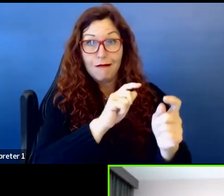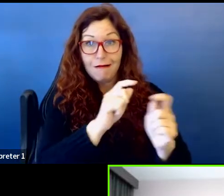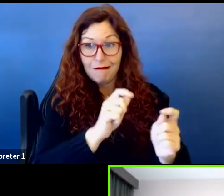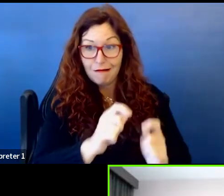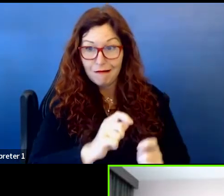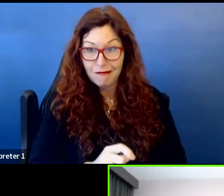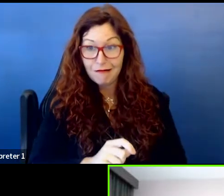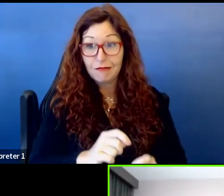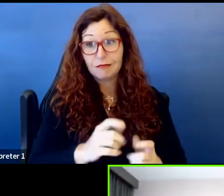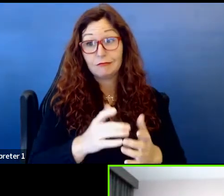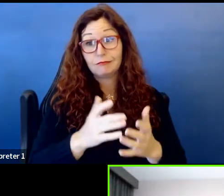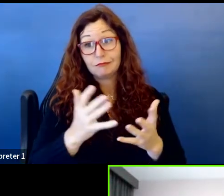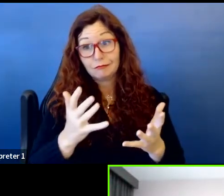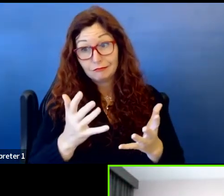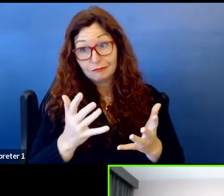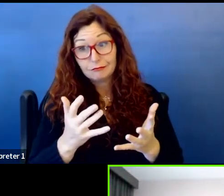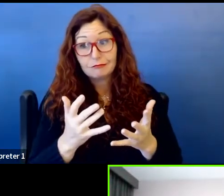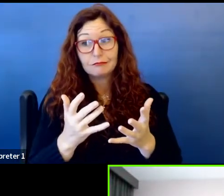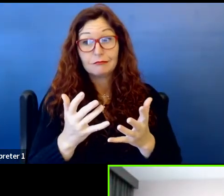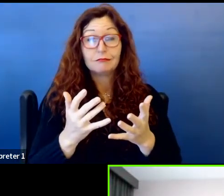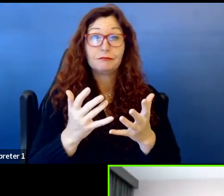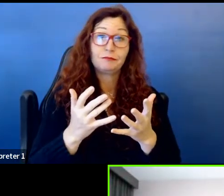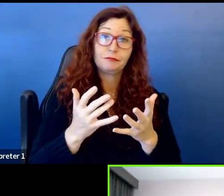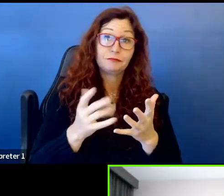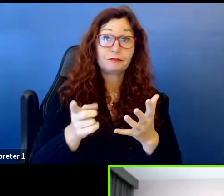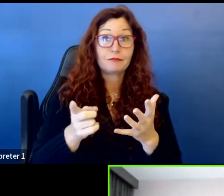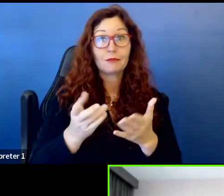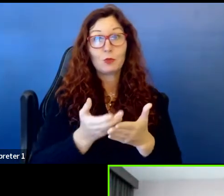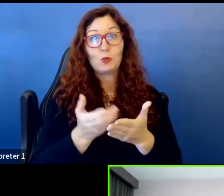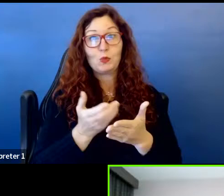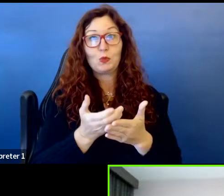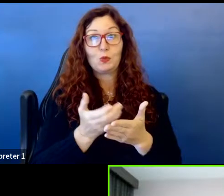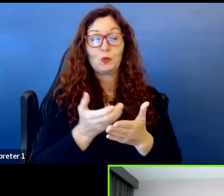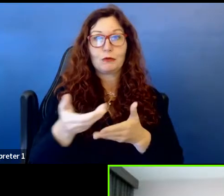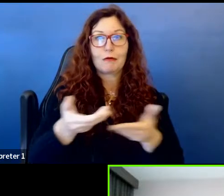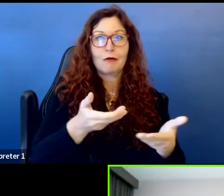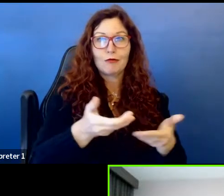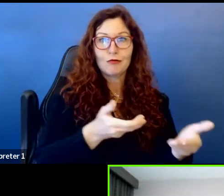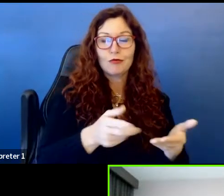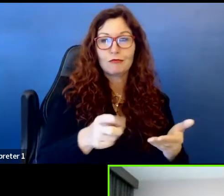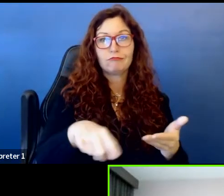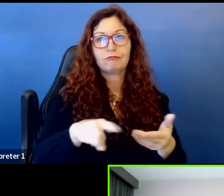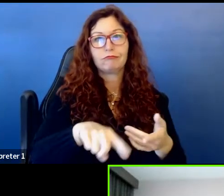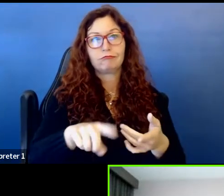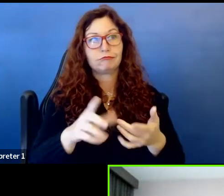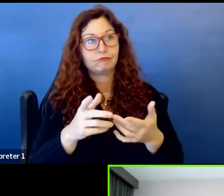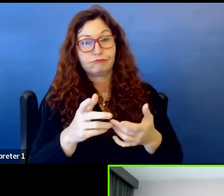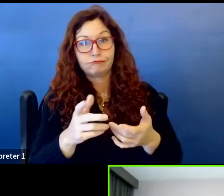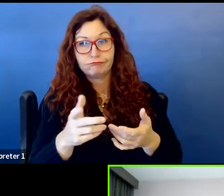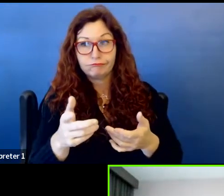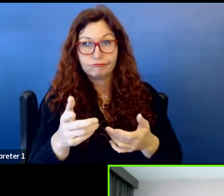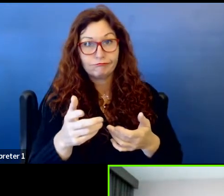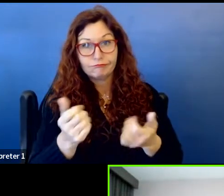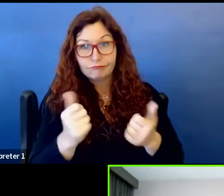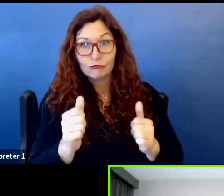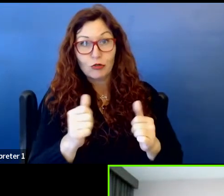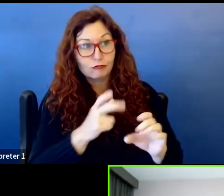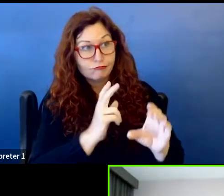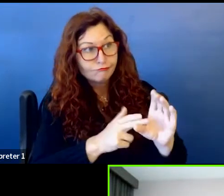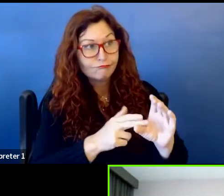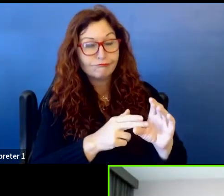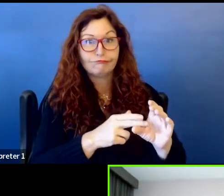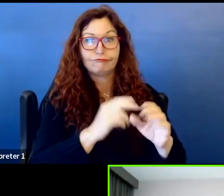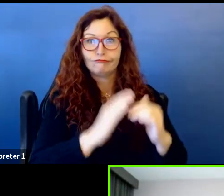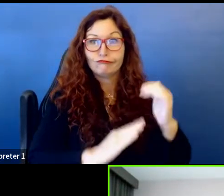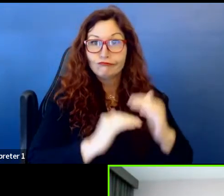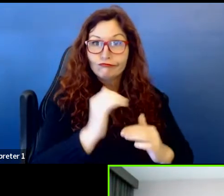forward to either try construction or if there are cases and and we unfortunately know that there are way too many of them but